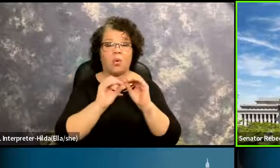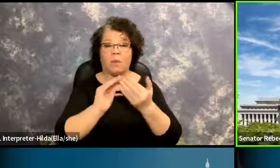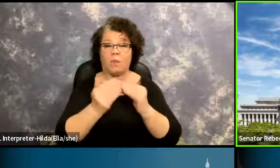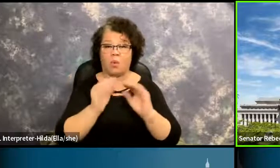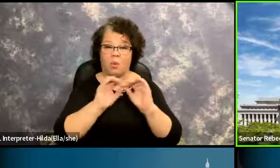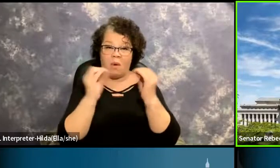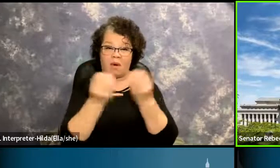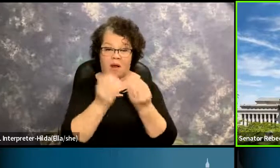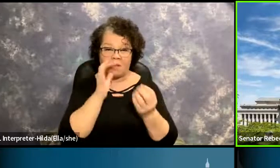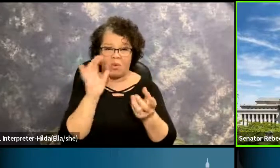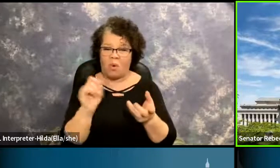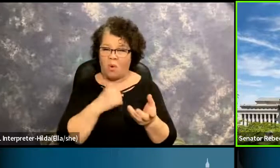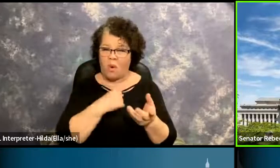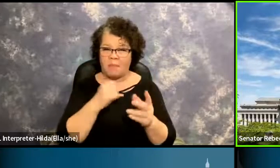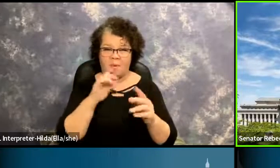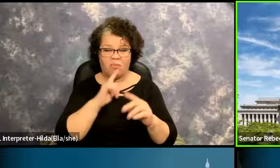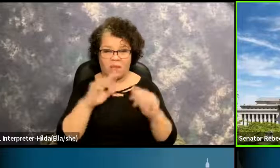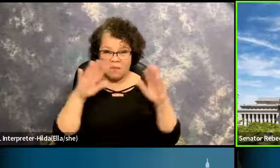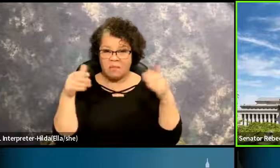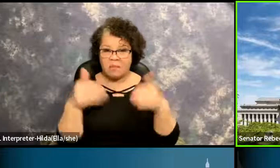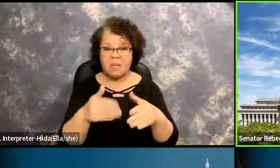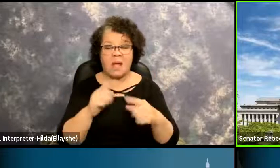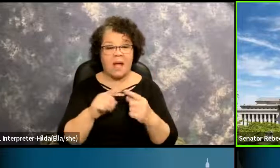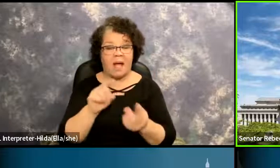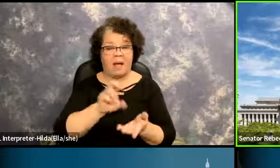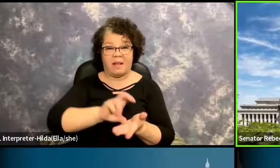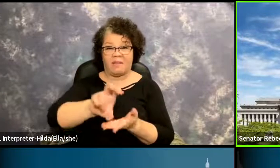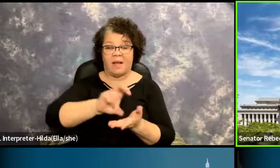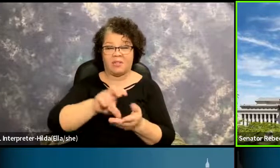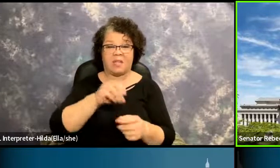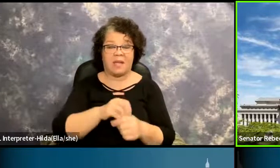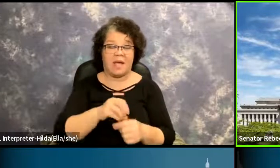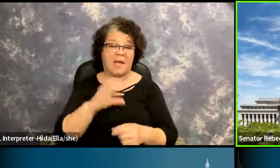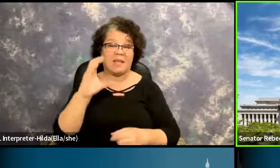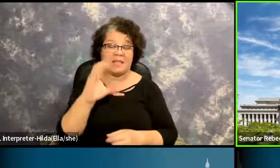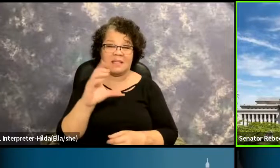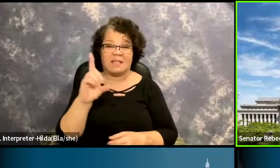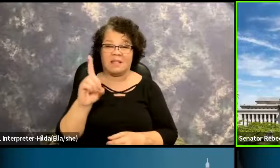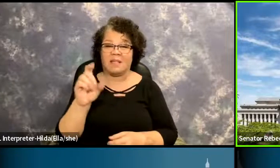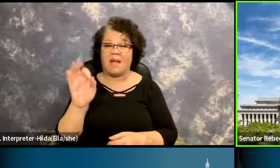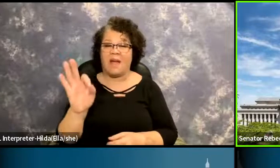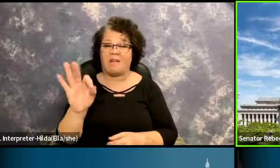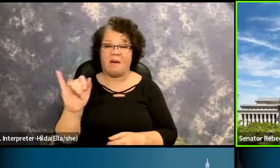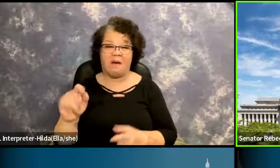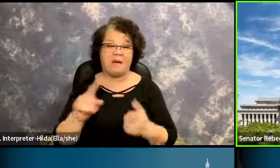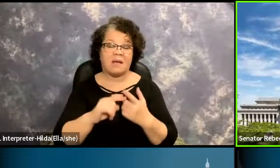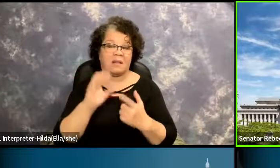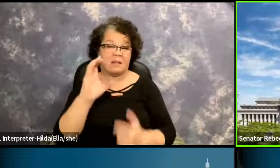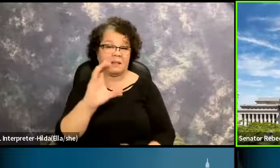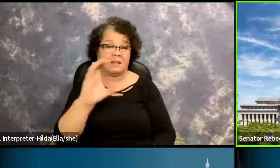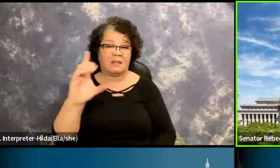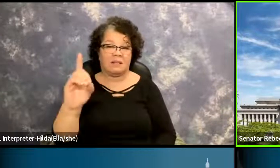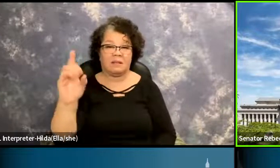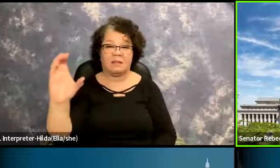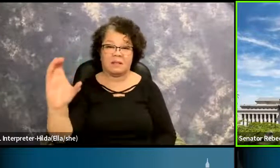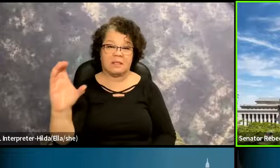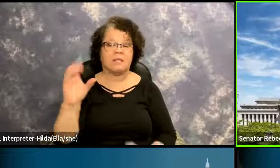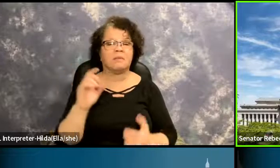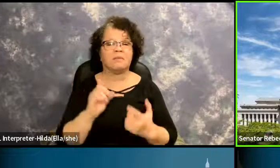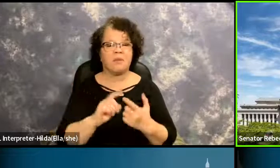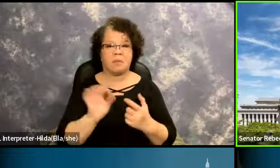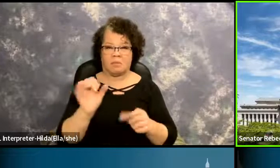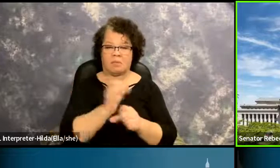as investing in financial CDFIs and CDCs to make sure that our